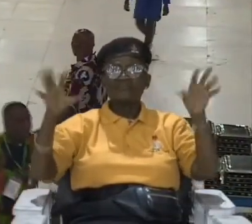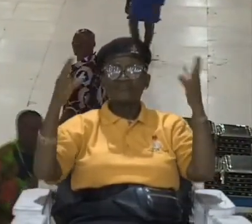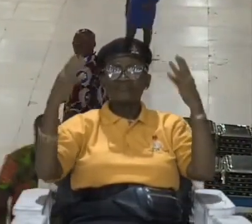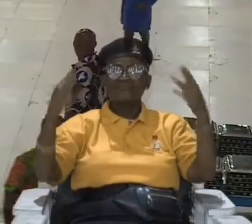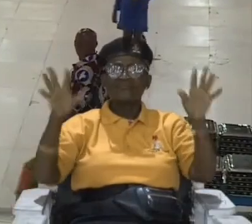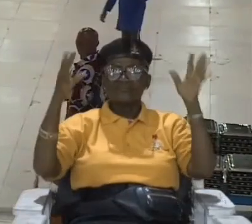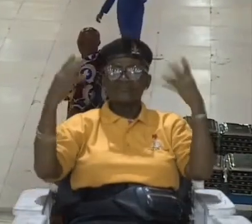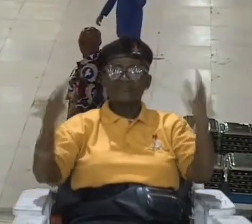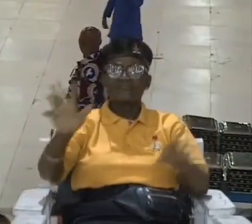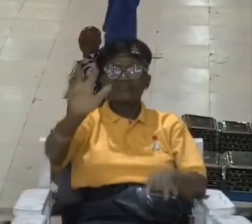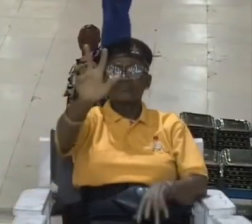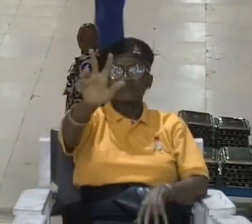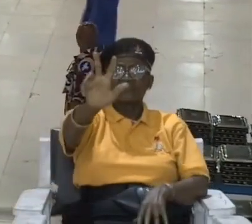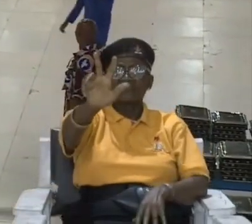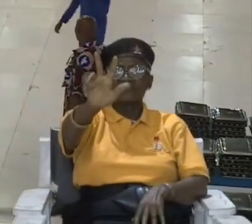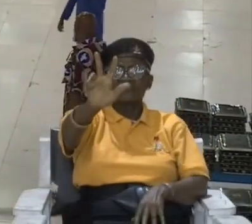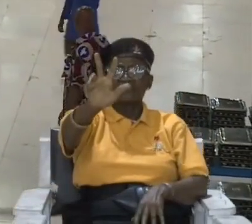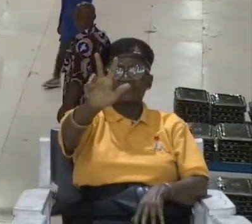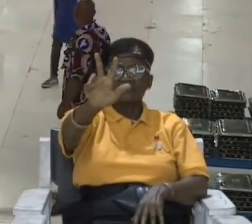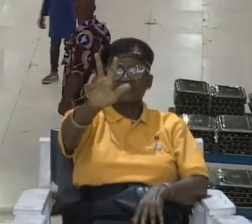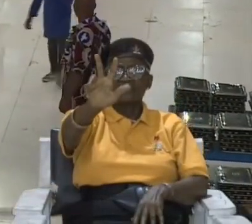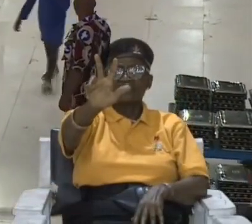Three.